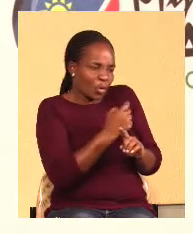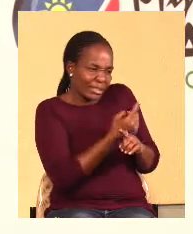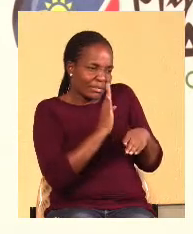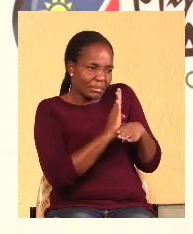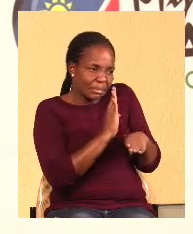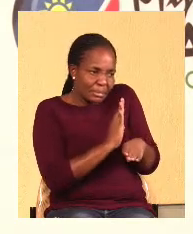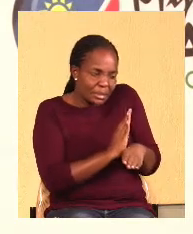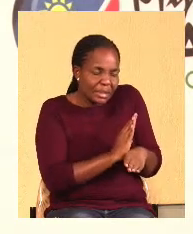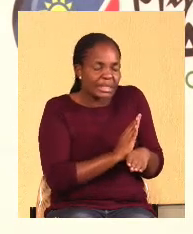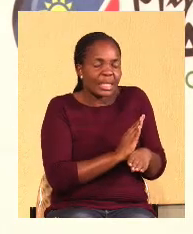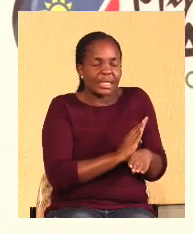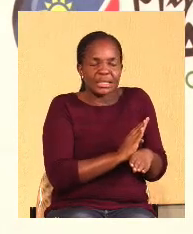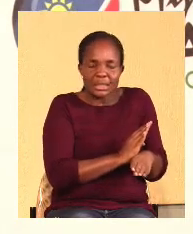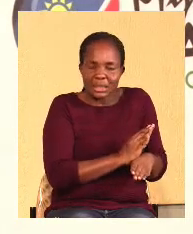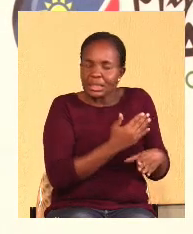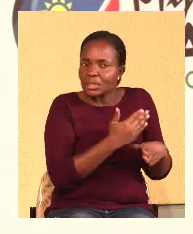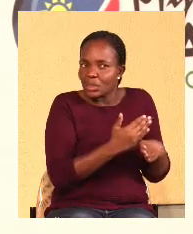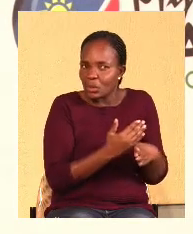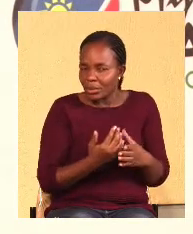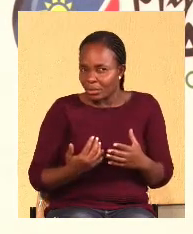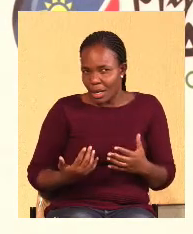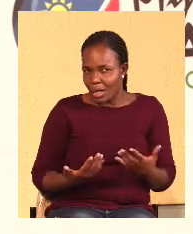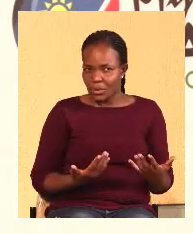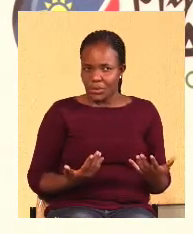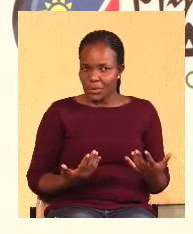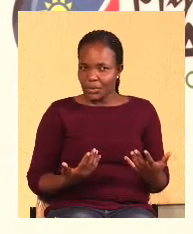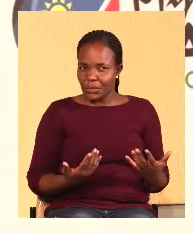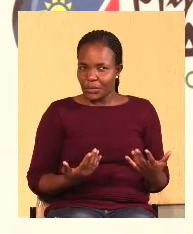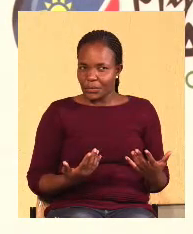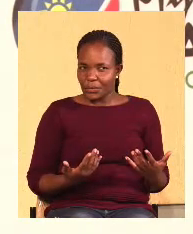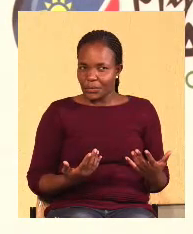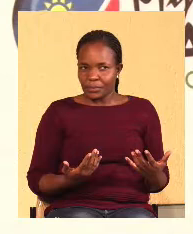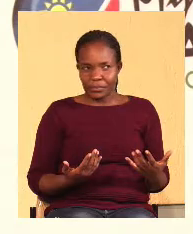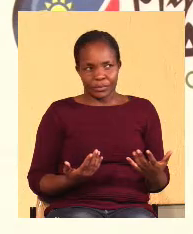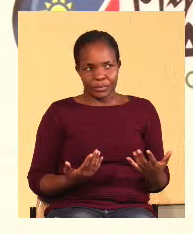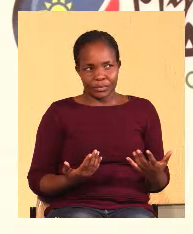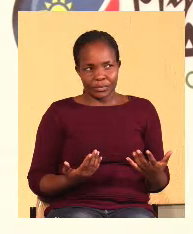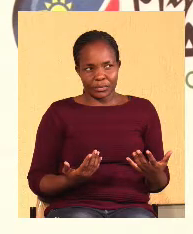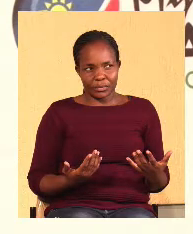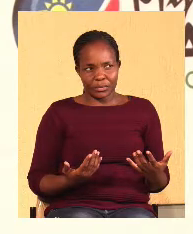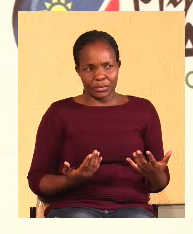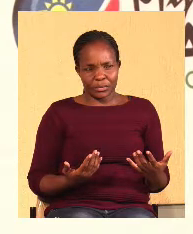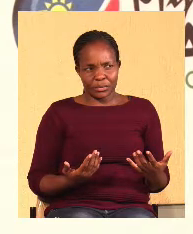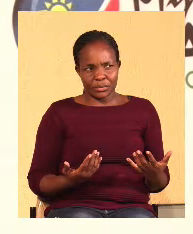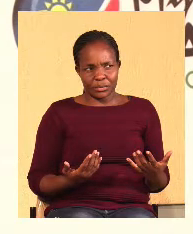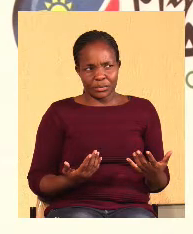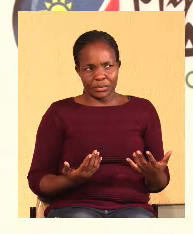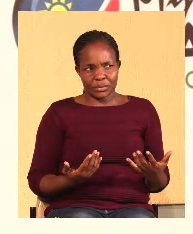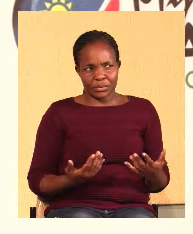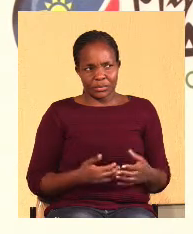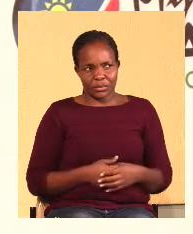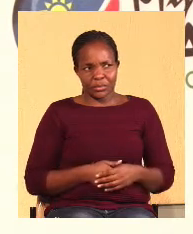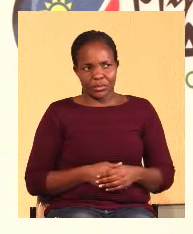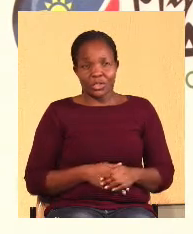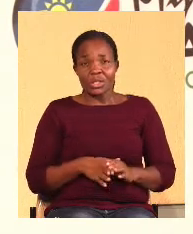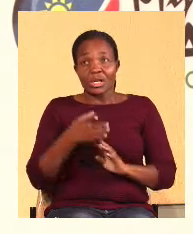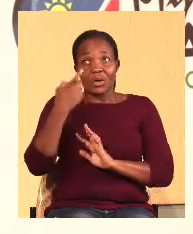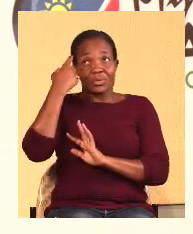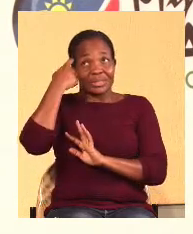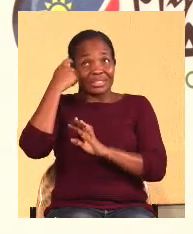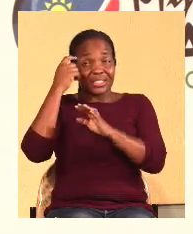own. So we probably need to understand more. And should there be any questions that need to be clarified, the Ministry of Trade